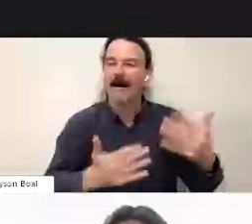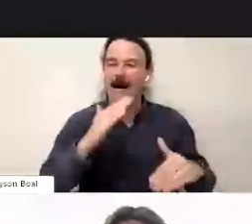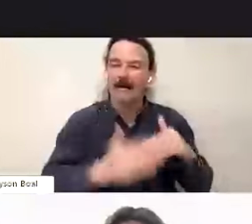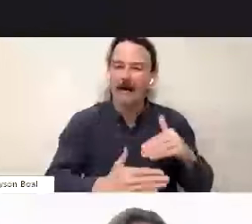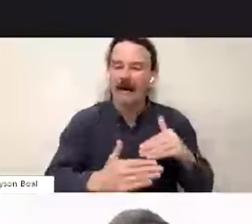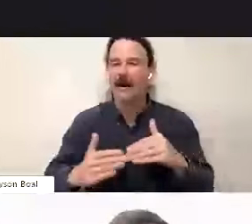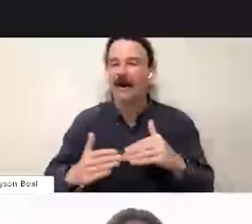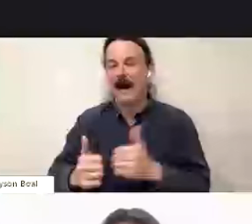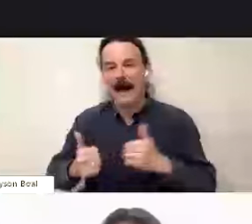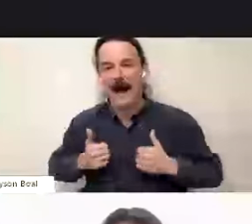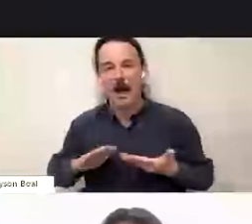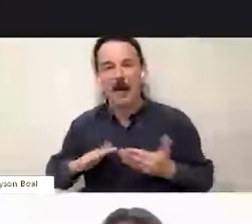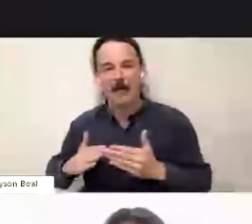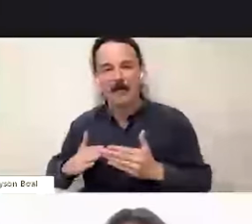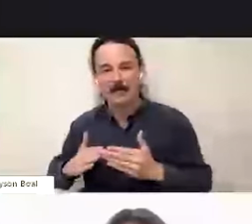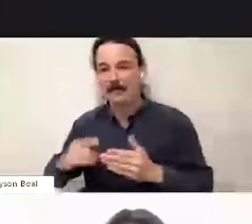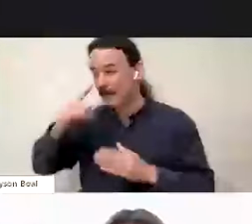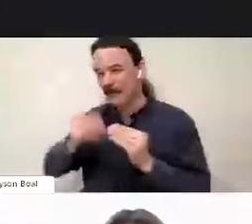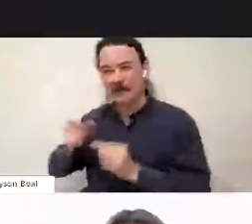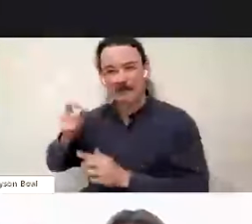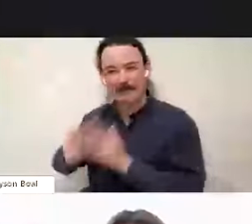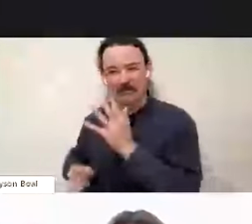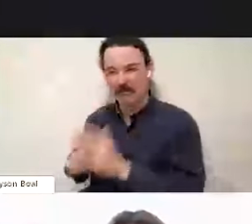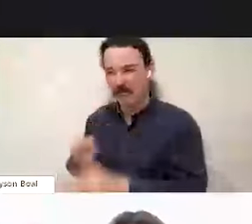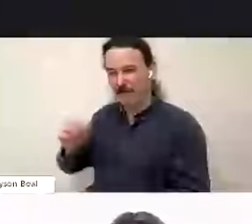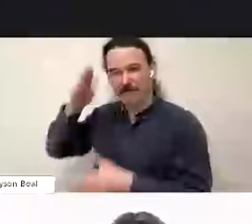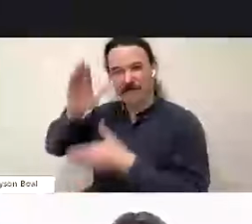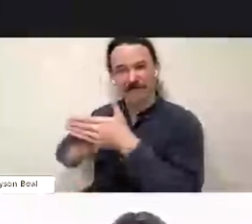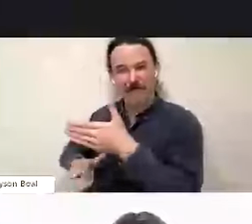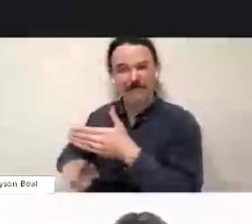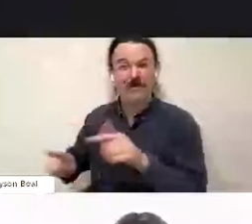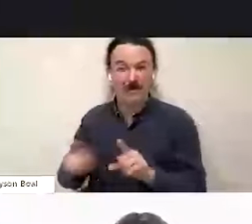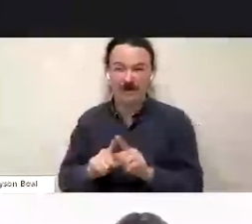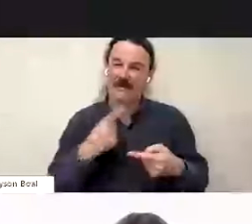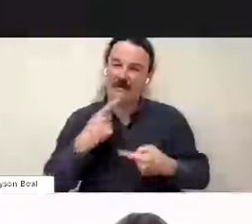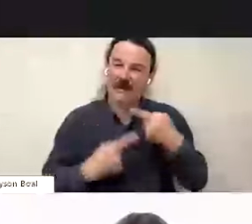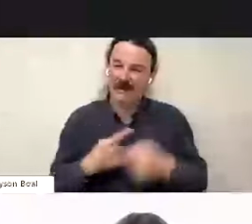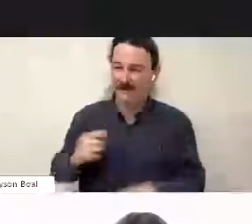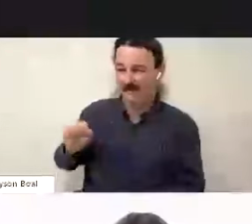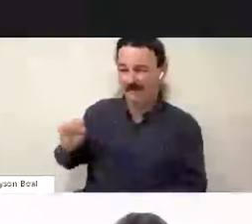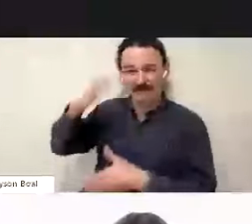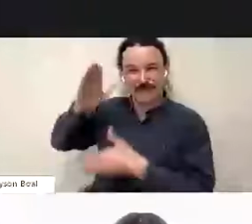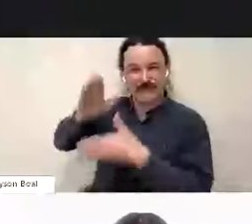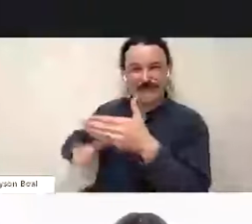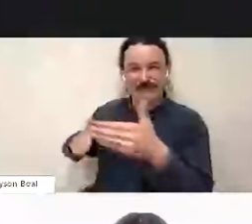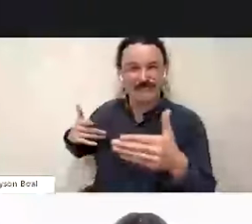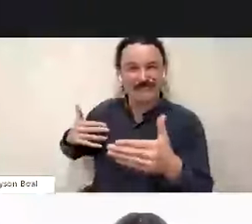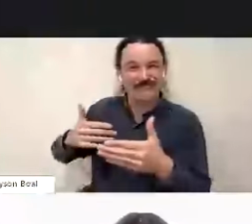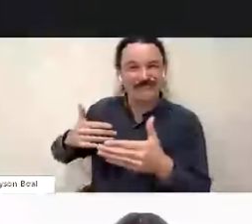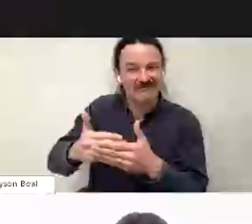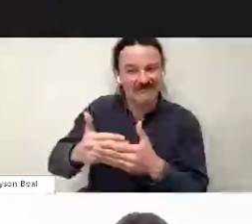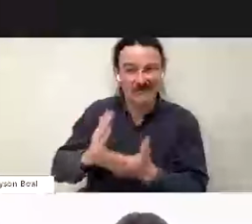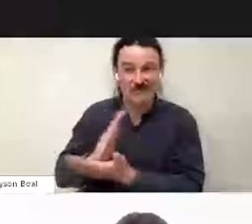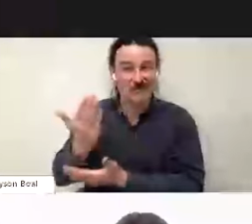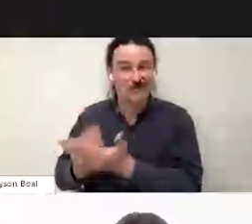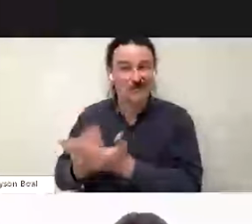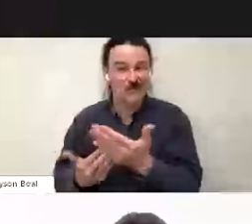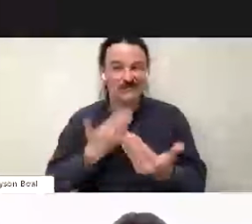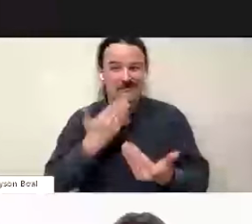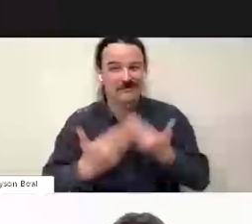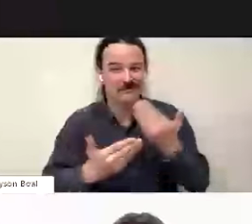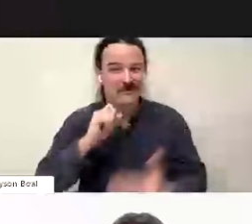the realities of the lives of many of our people with disability. I'm very aware that all of you would be quite familiar